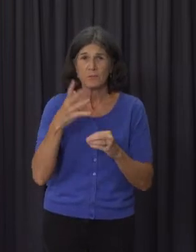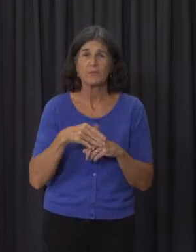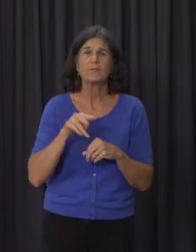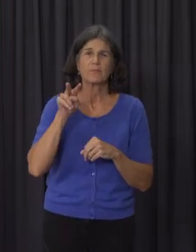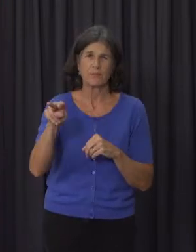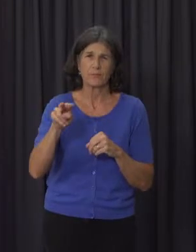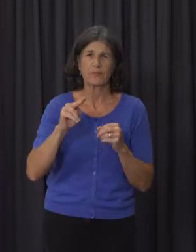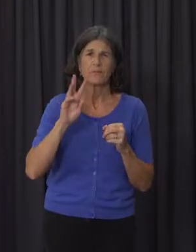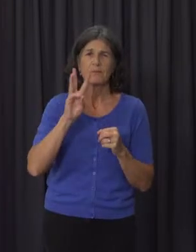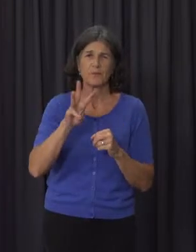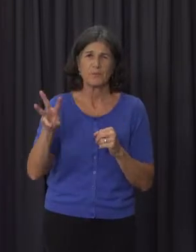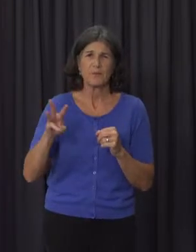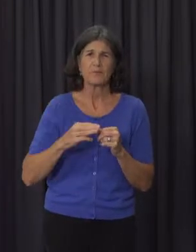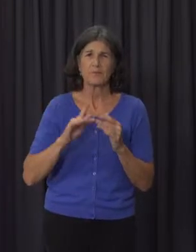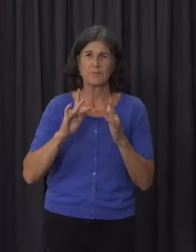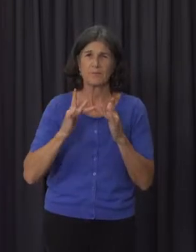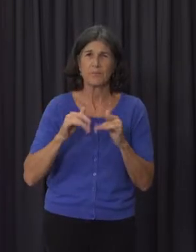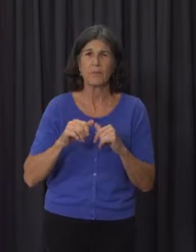alberta.ca/emergency or by calling